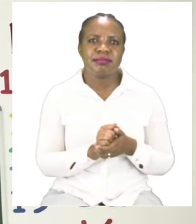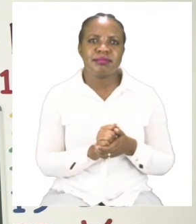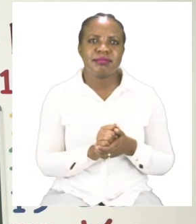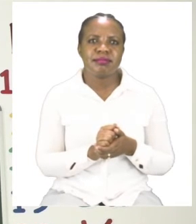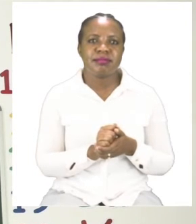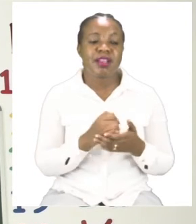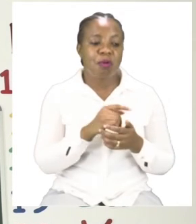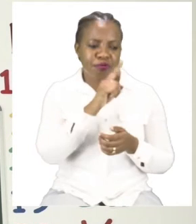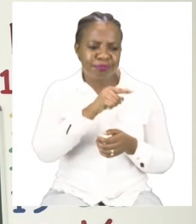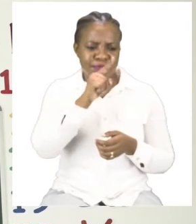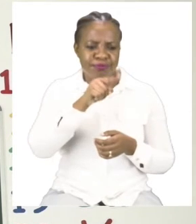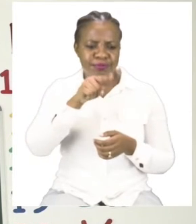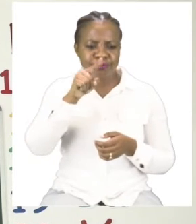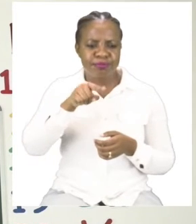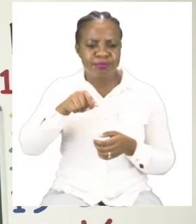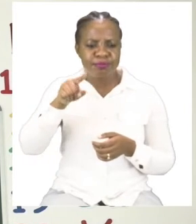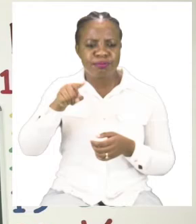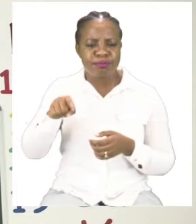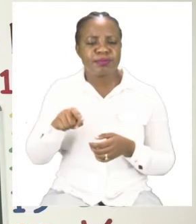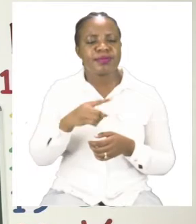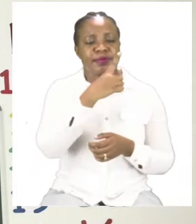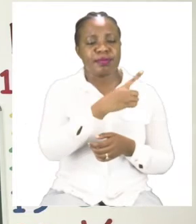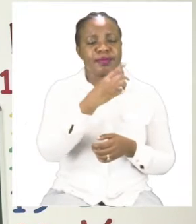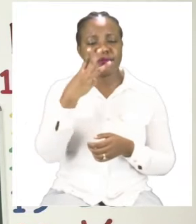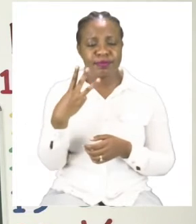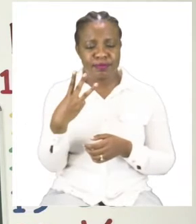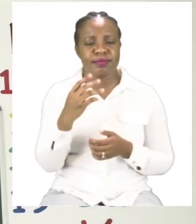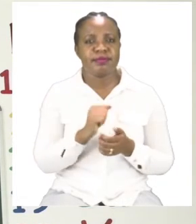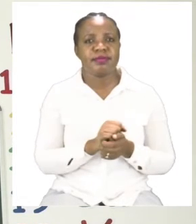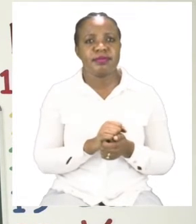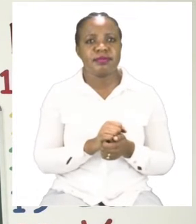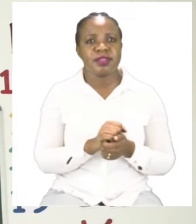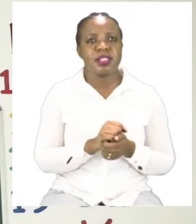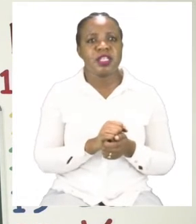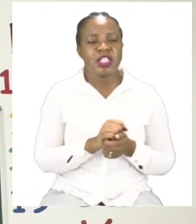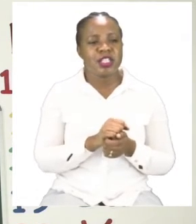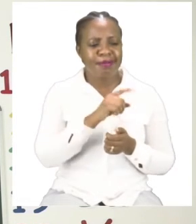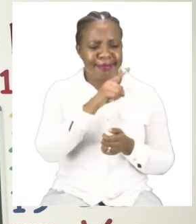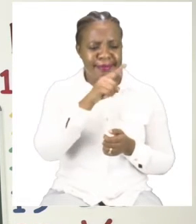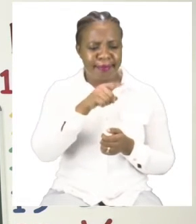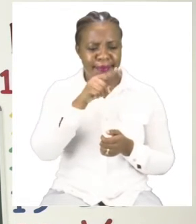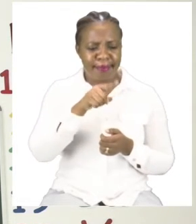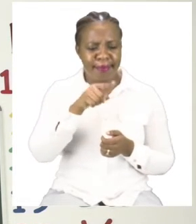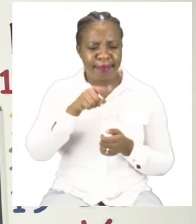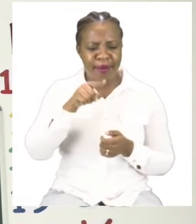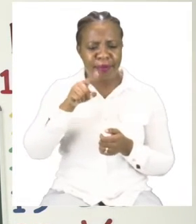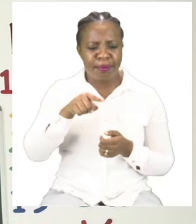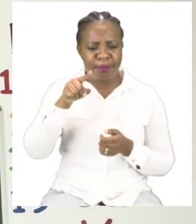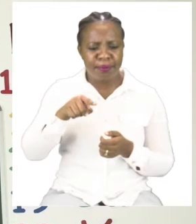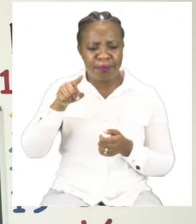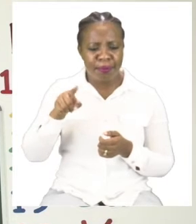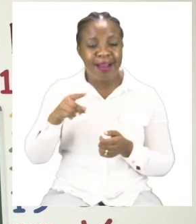13 sticks. And then after that, we're going to take away 6 of